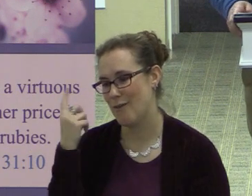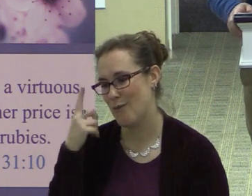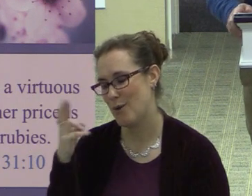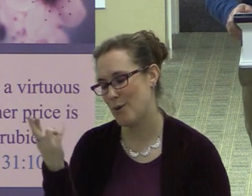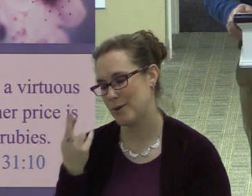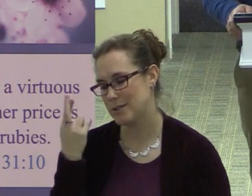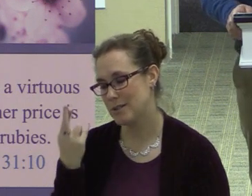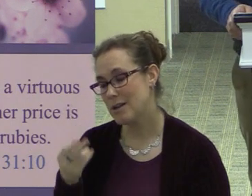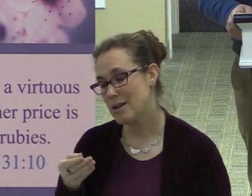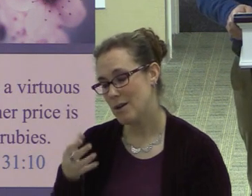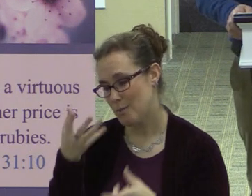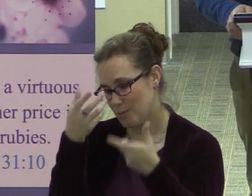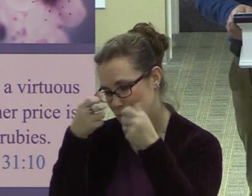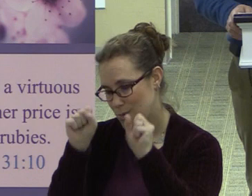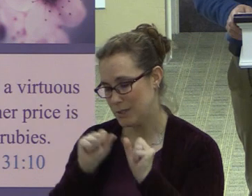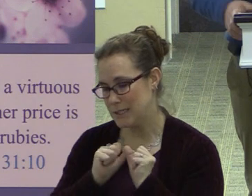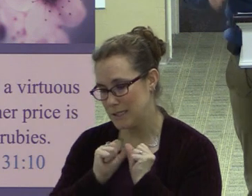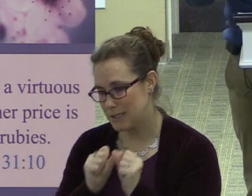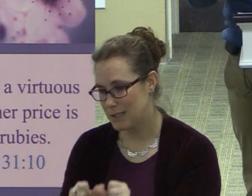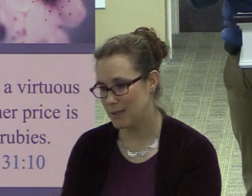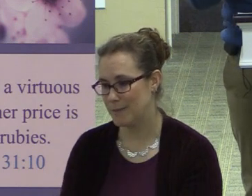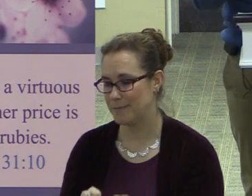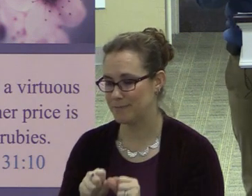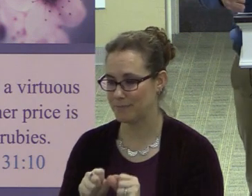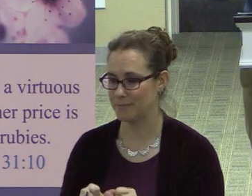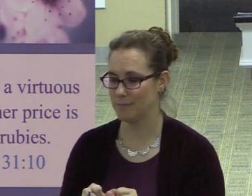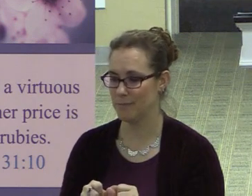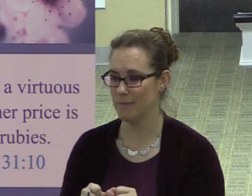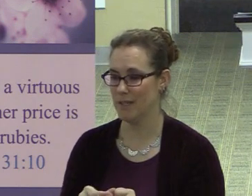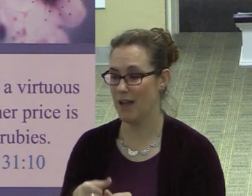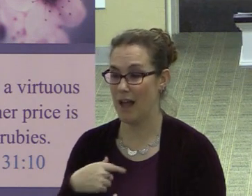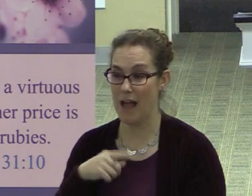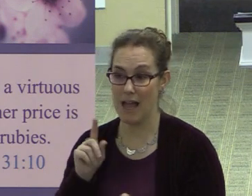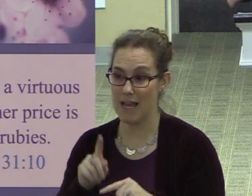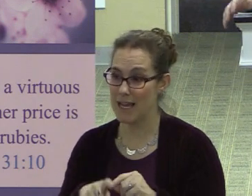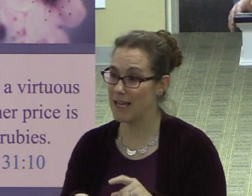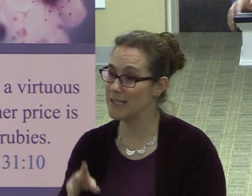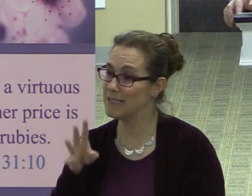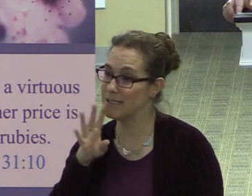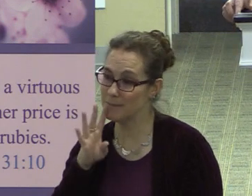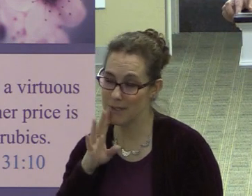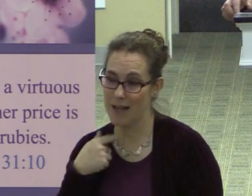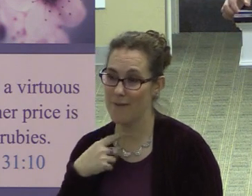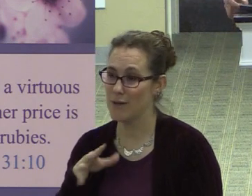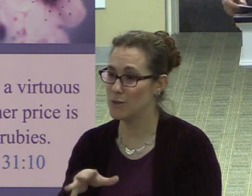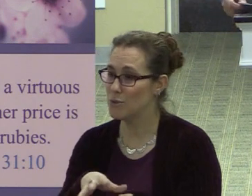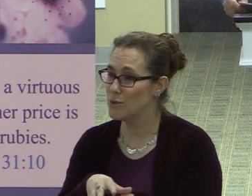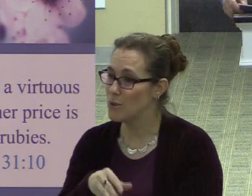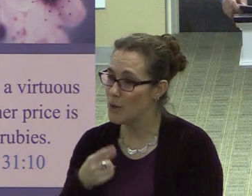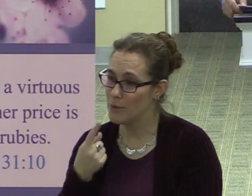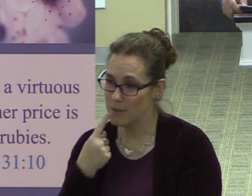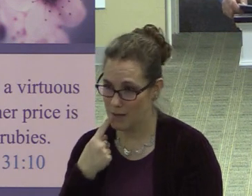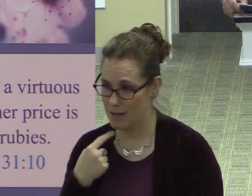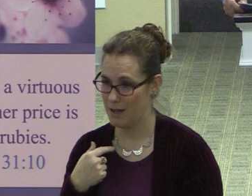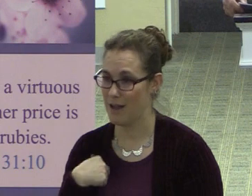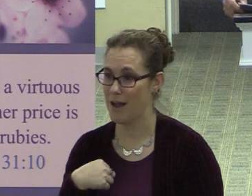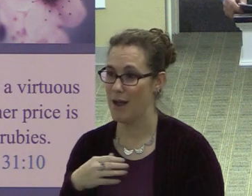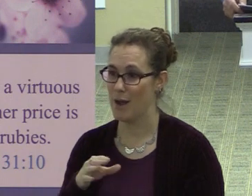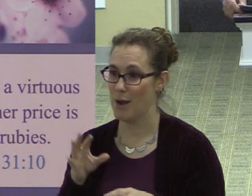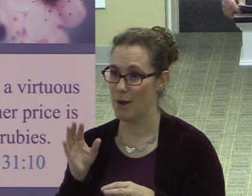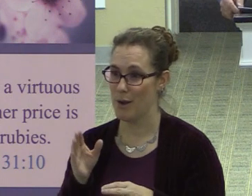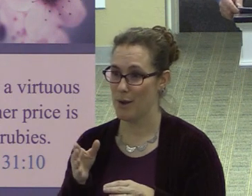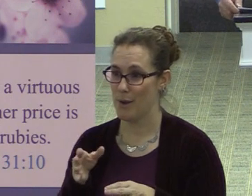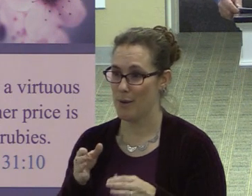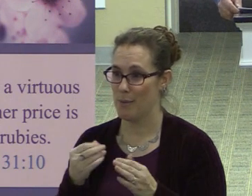Moses still continued, "But I can't speak. I have a slow tongue. And I am proof that God can use you even if you